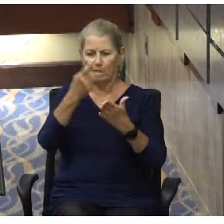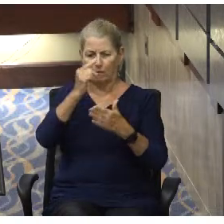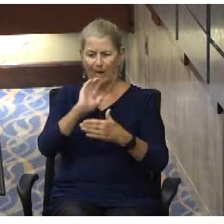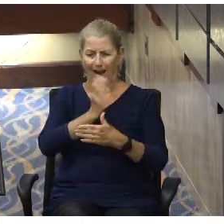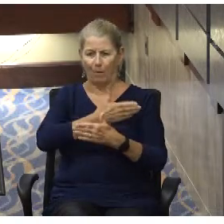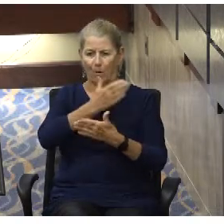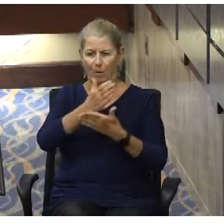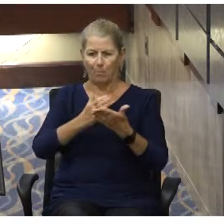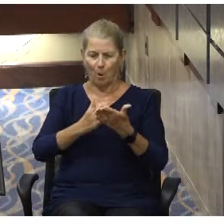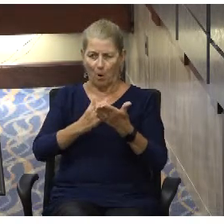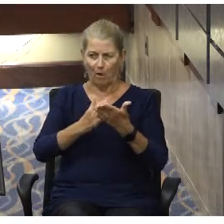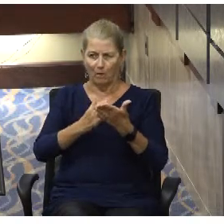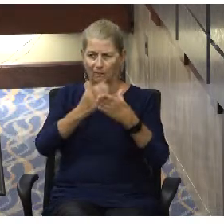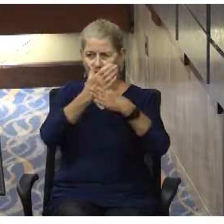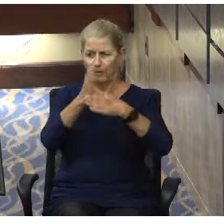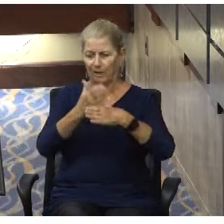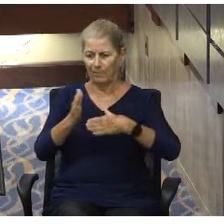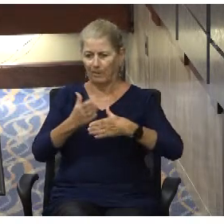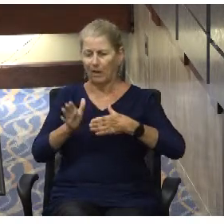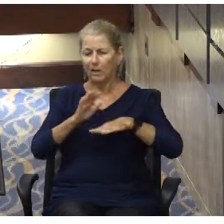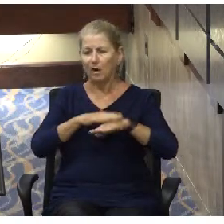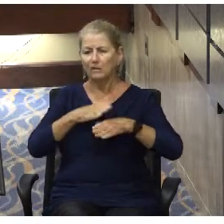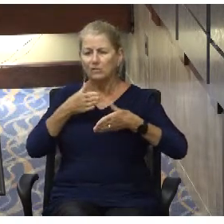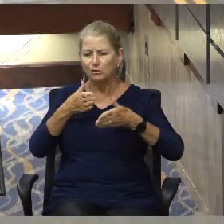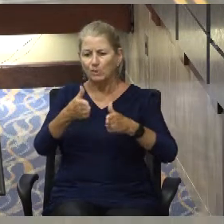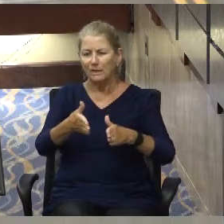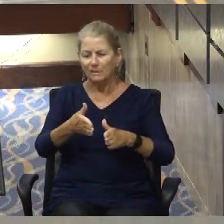among streets, utilities, and TIF.